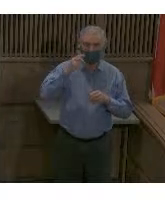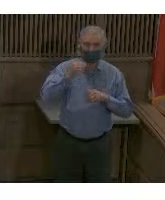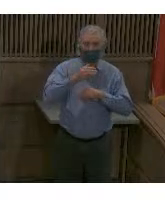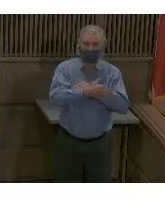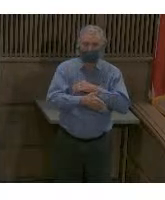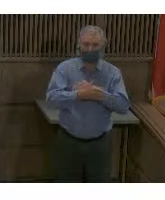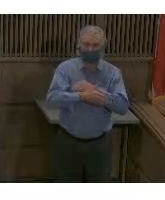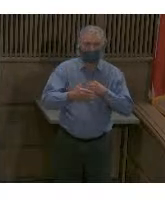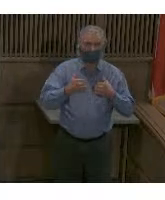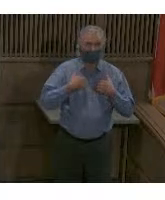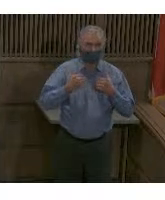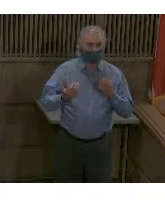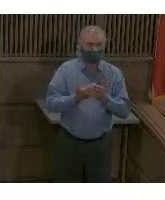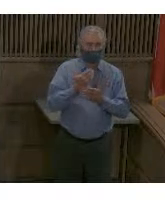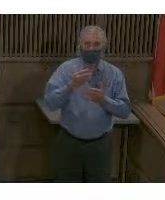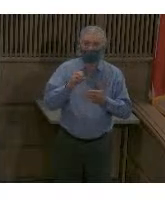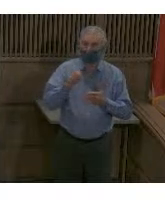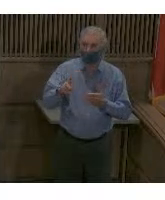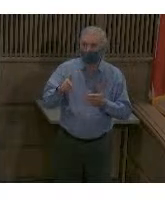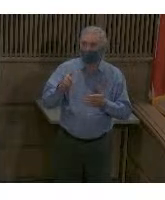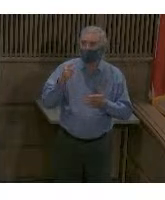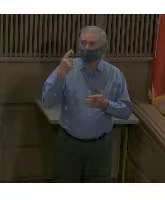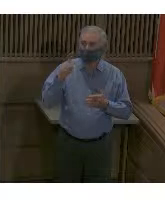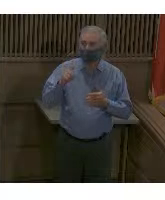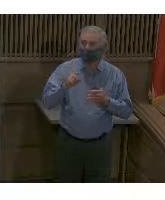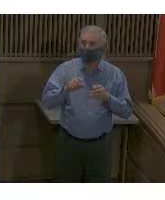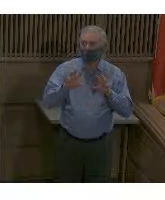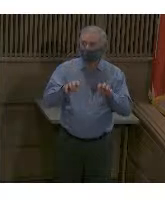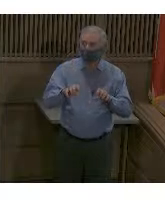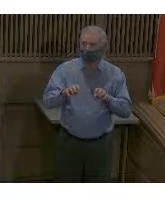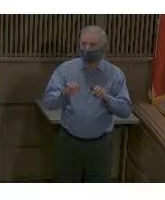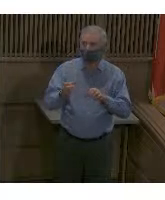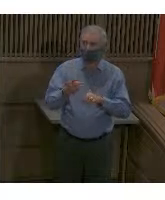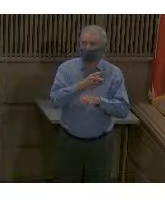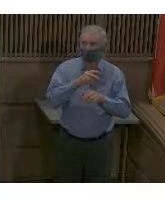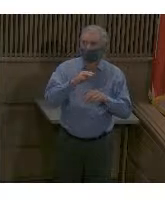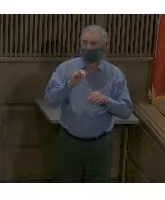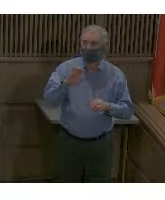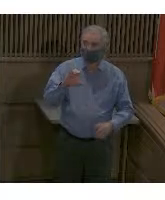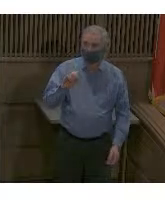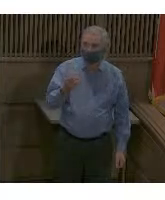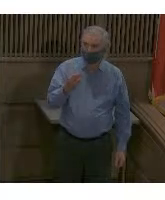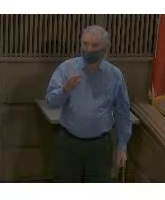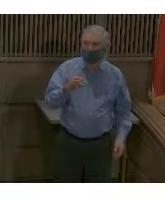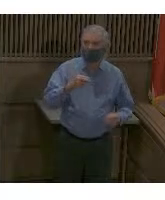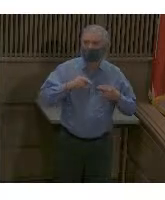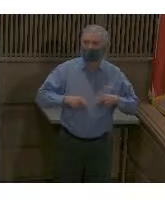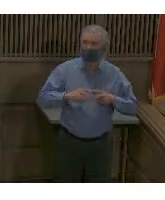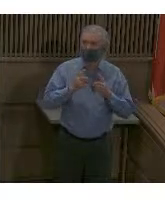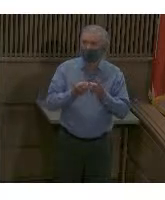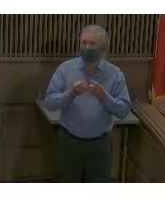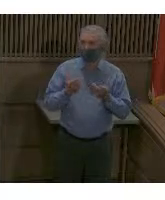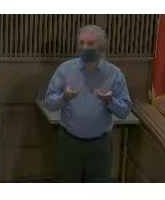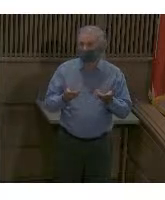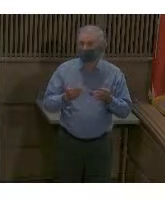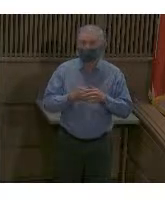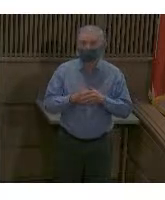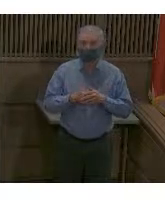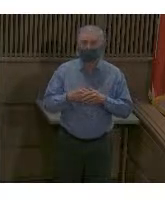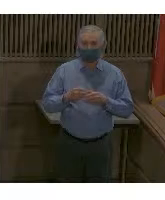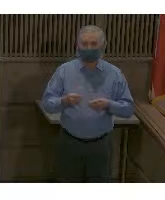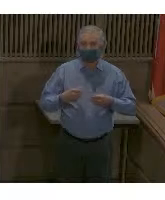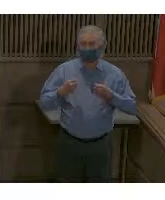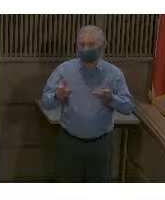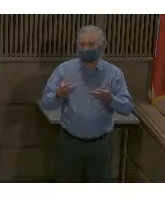new opportunity for testing. Going back to March, the health department in Dougherty County has provided